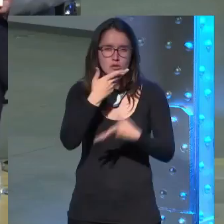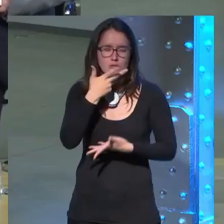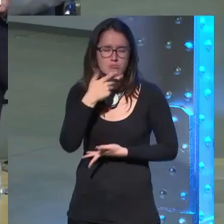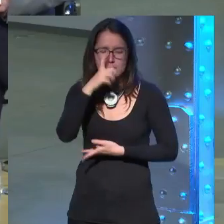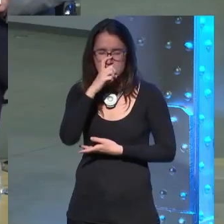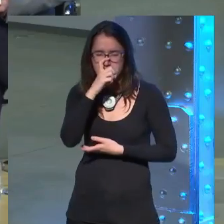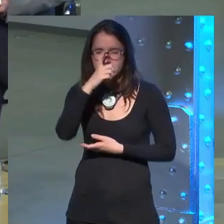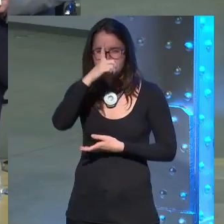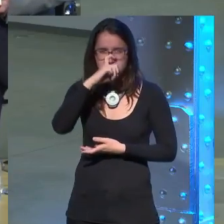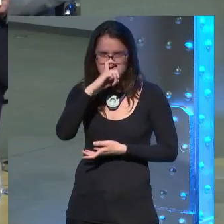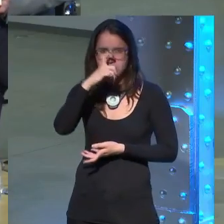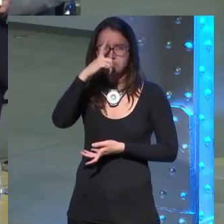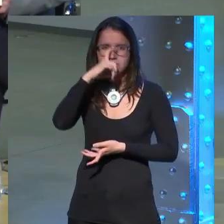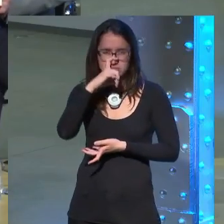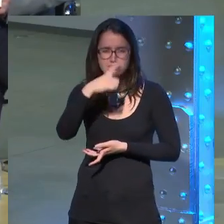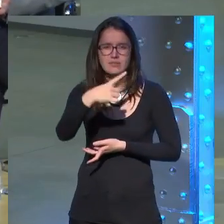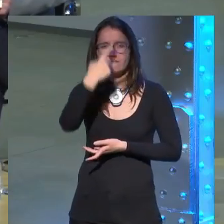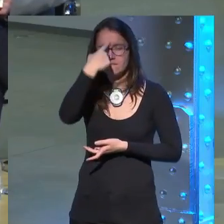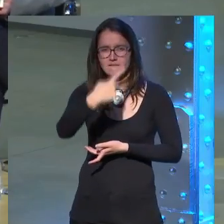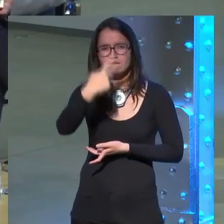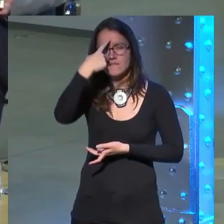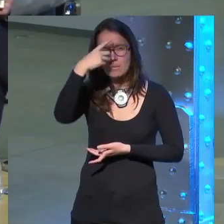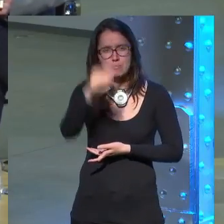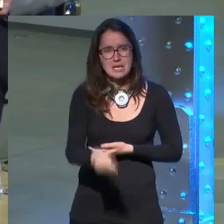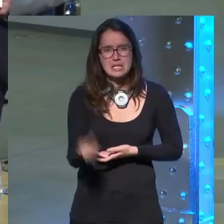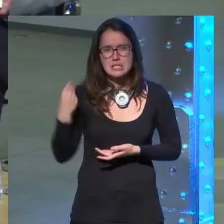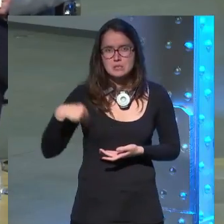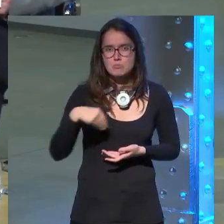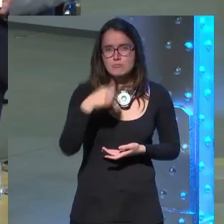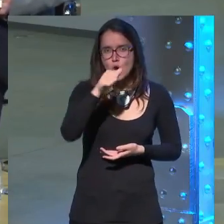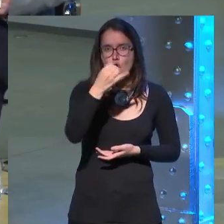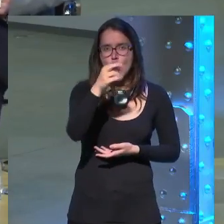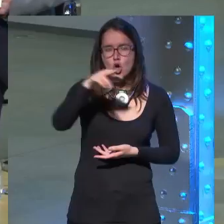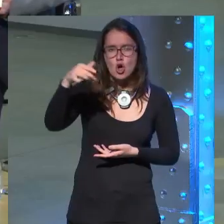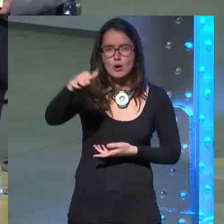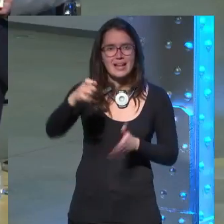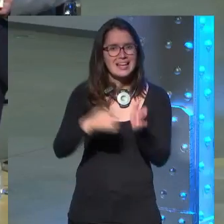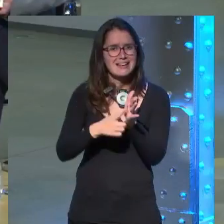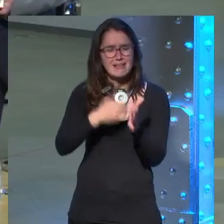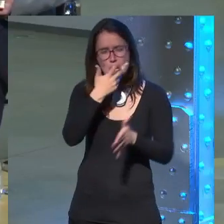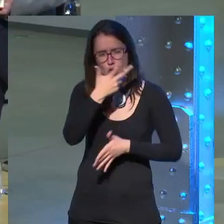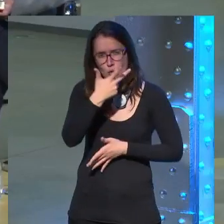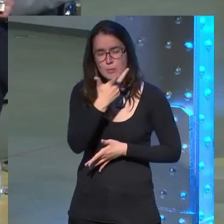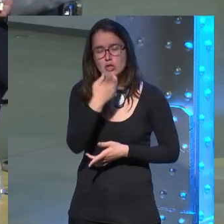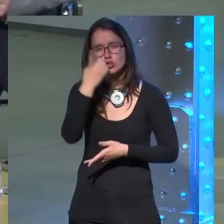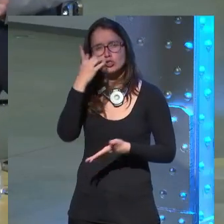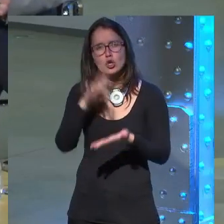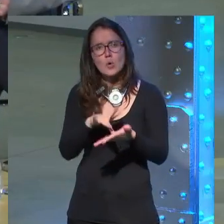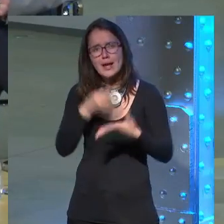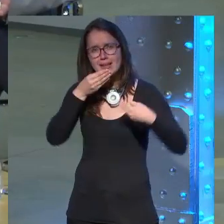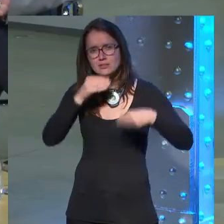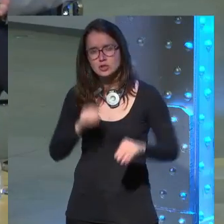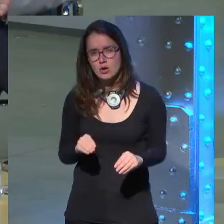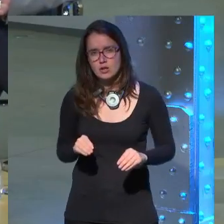the things were recalling that constantly because, well, he reflected about the boundaries